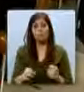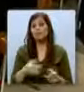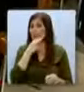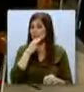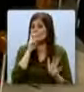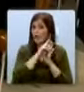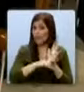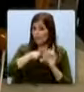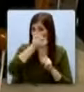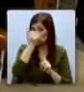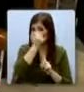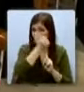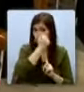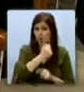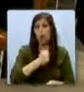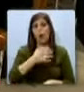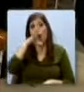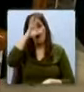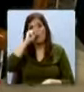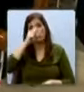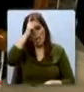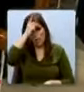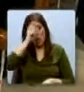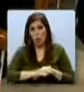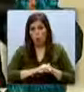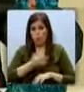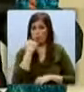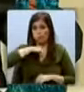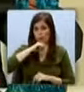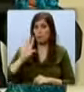o ministro alemão faz a meia-culpa do seu país, o primeiro a violar as regras.